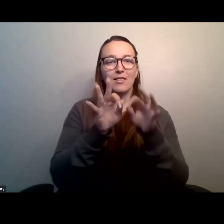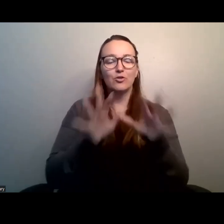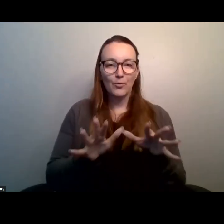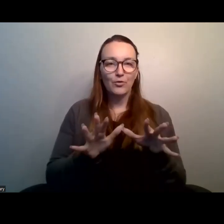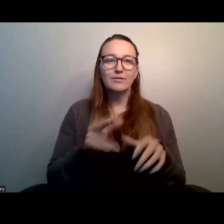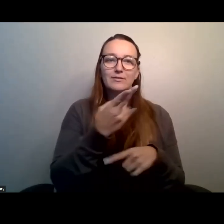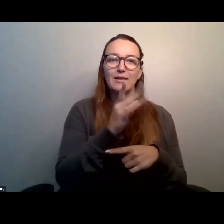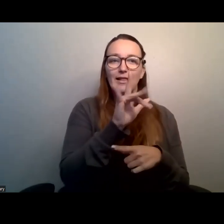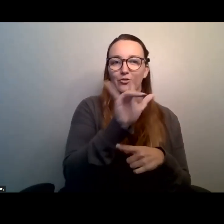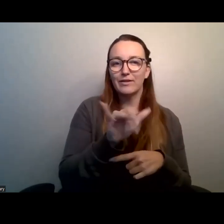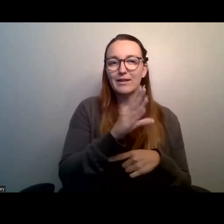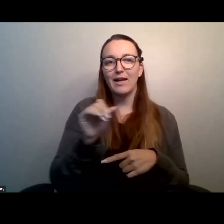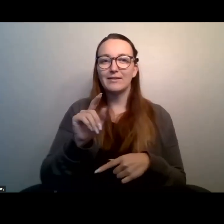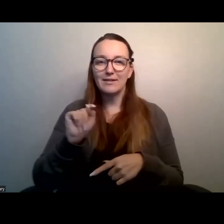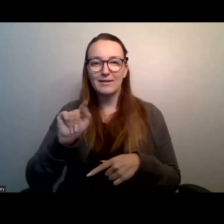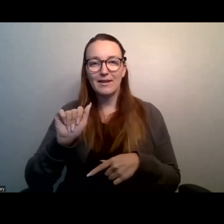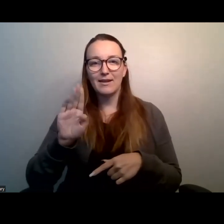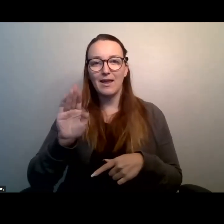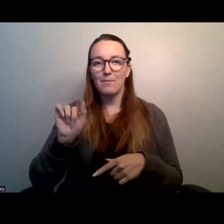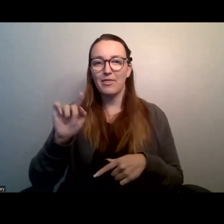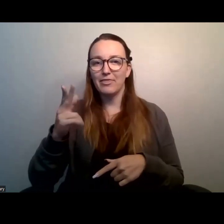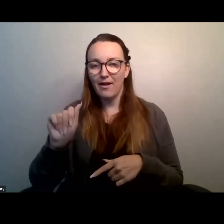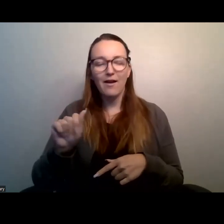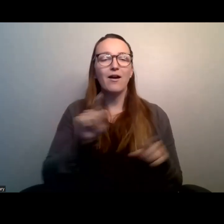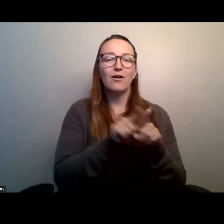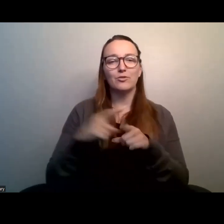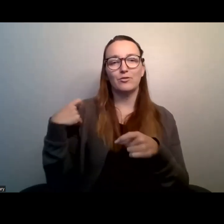interpreters, Hillary and Tabitha, and our Spanish